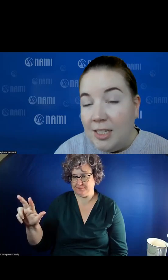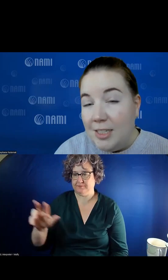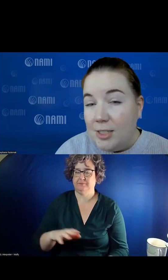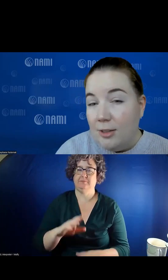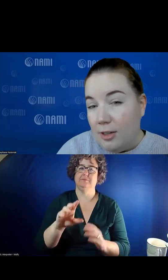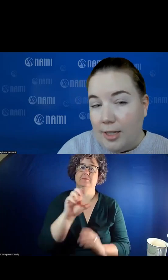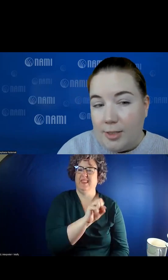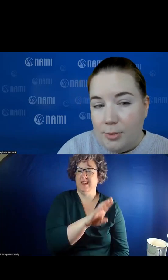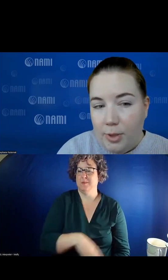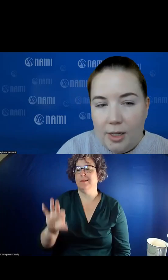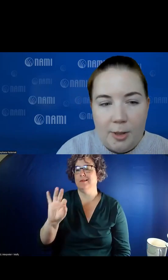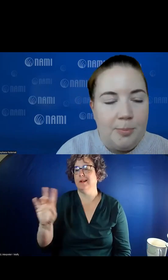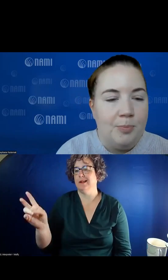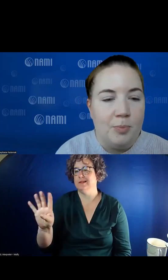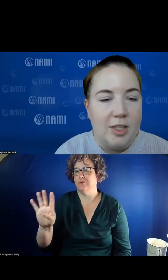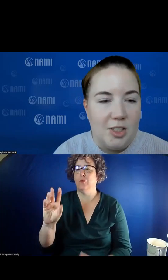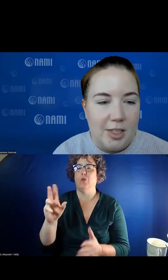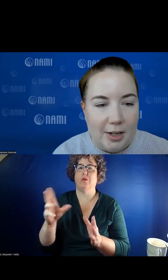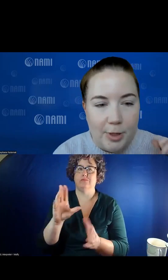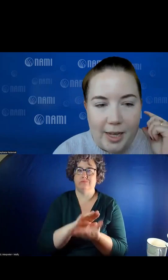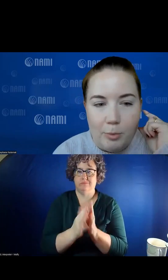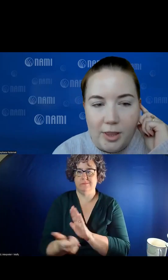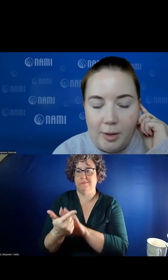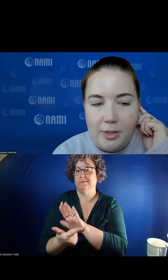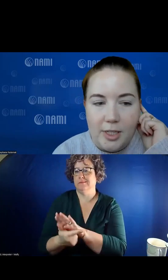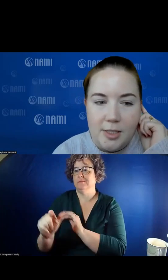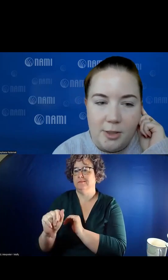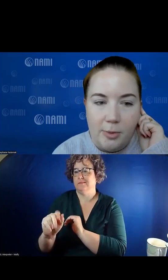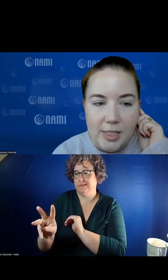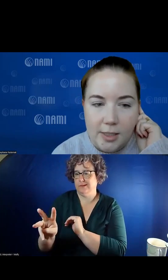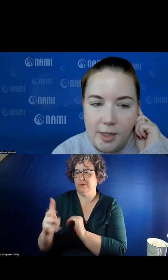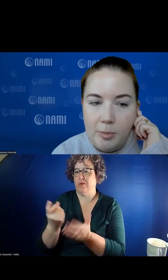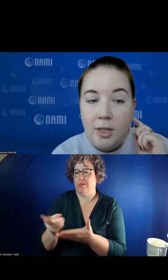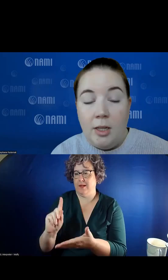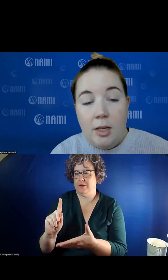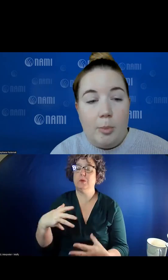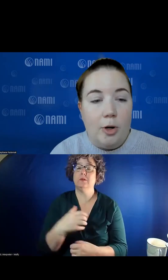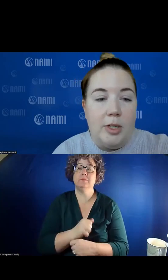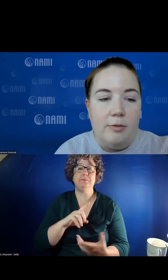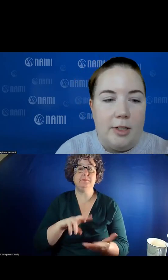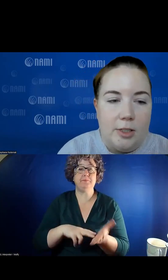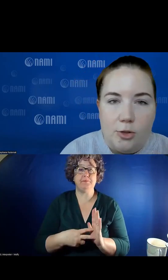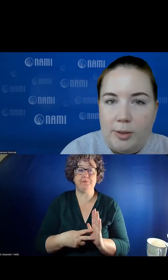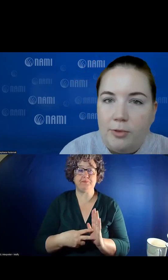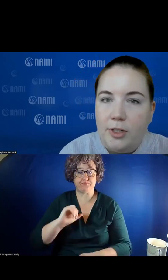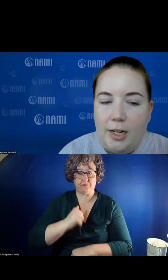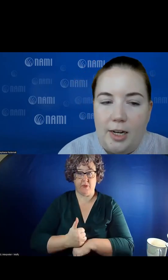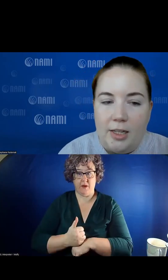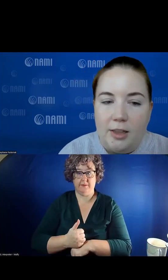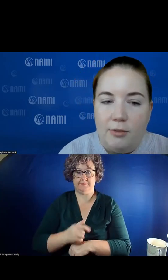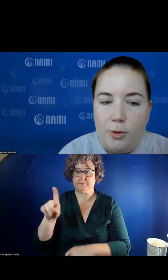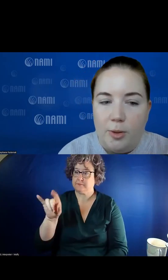974 into law last week. Just to kind of recap what that bill does. So it sets up a permanent funding stream